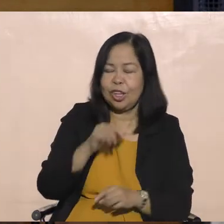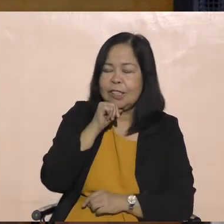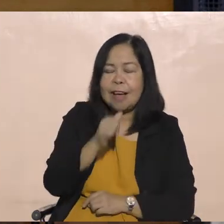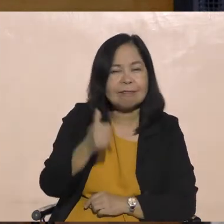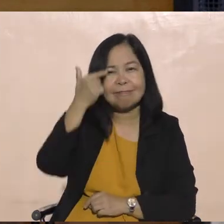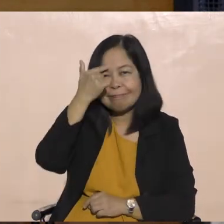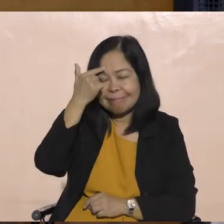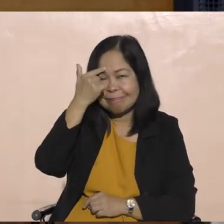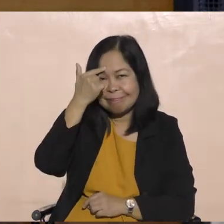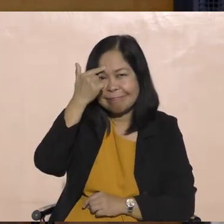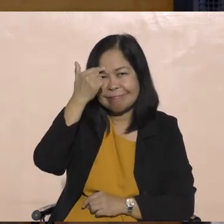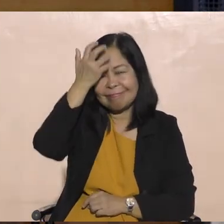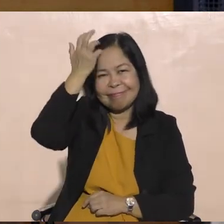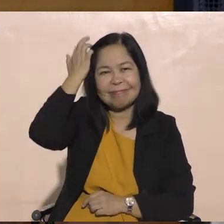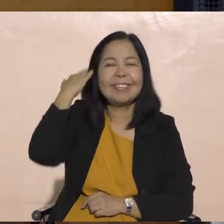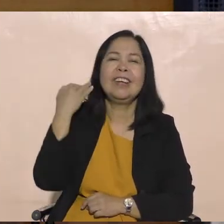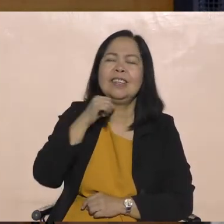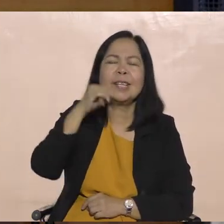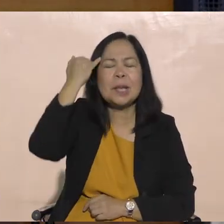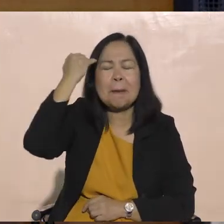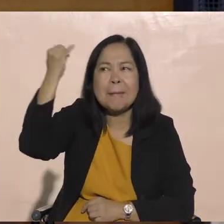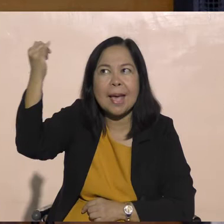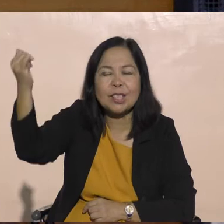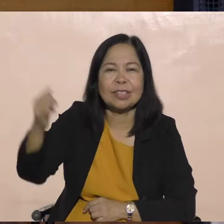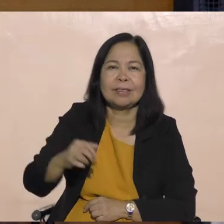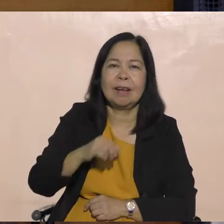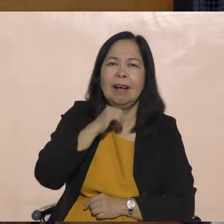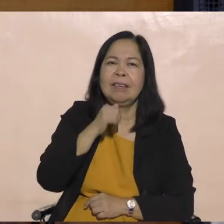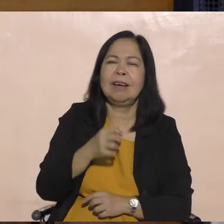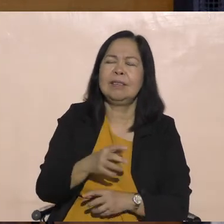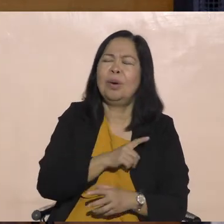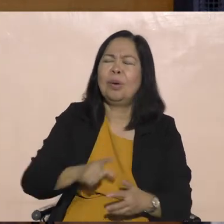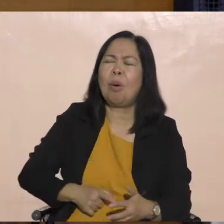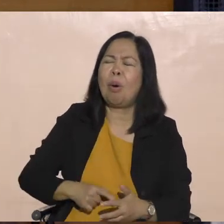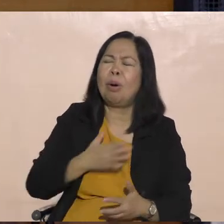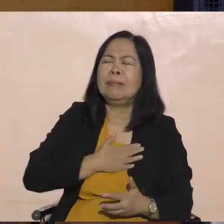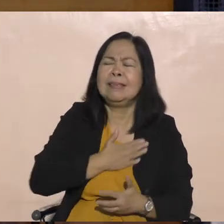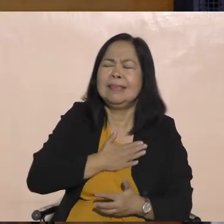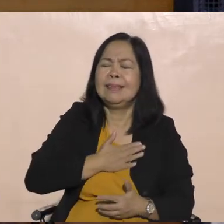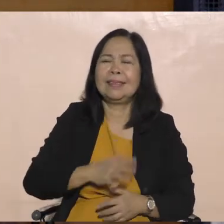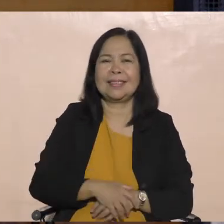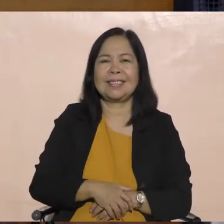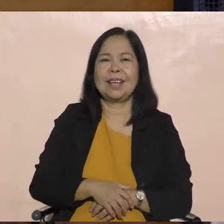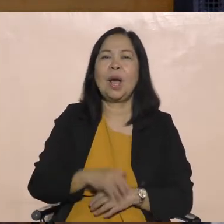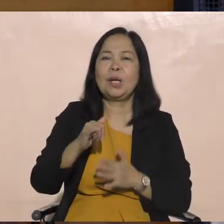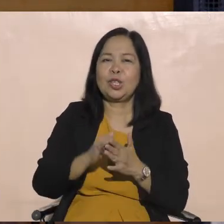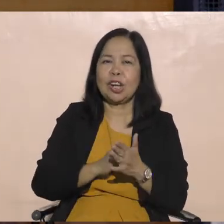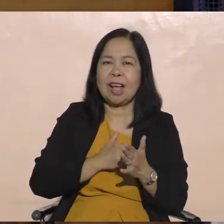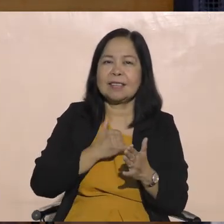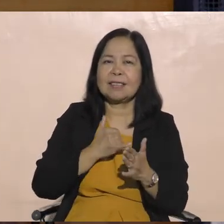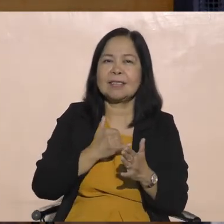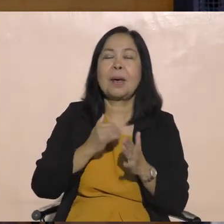think, not wonder, not imagine, not obsess." Ingon siya,